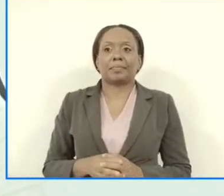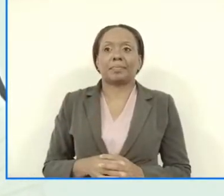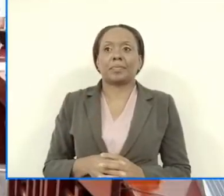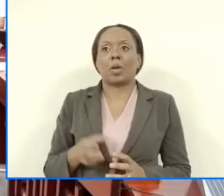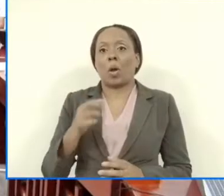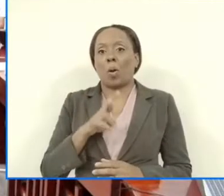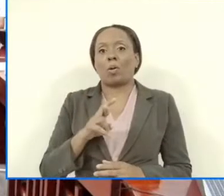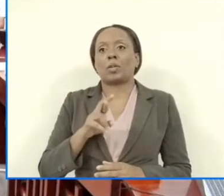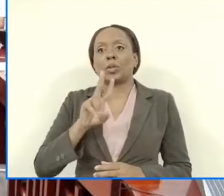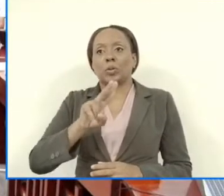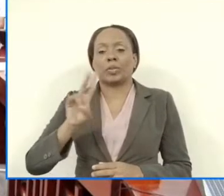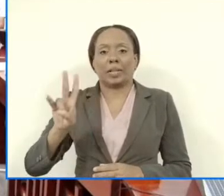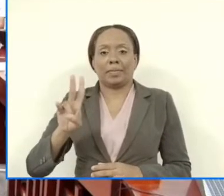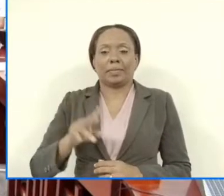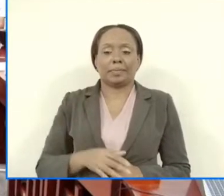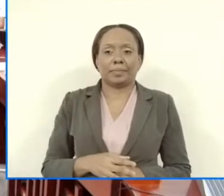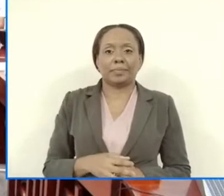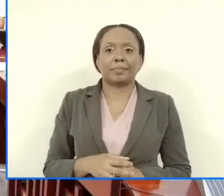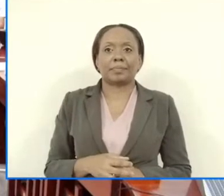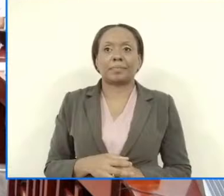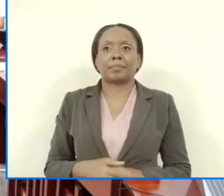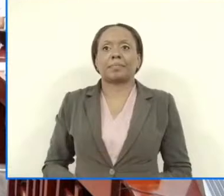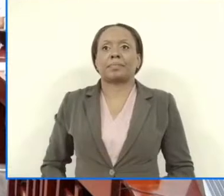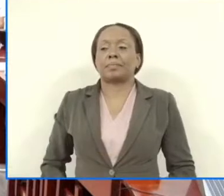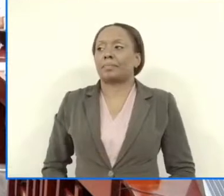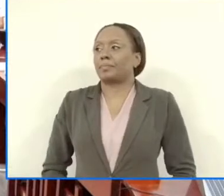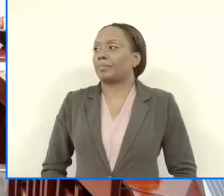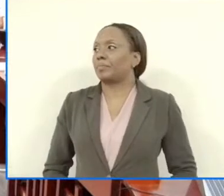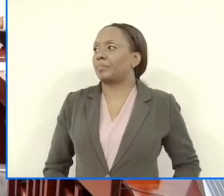262-5327. Thank you.